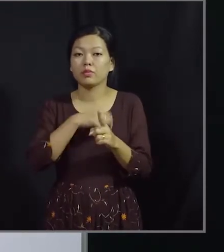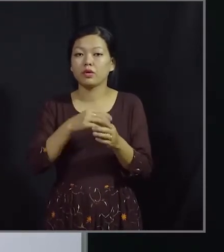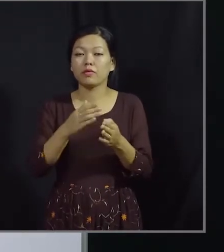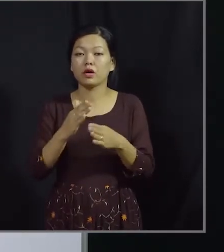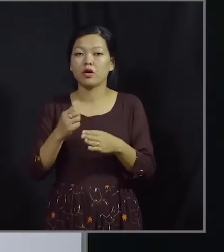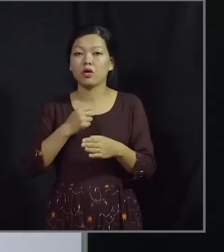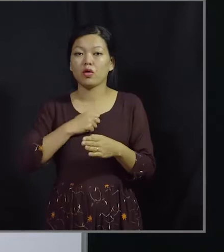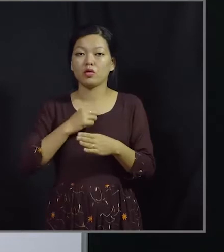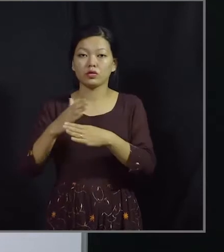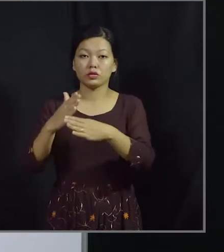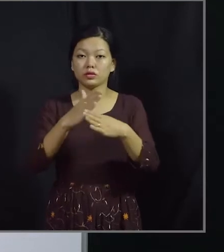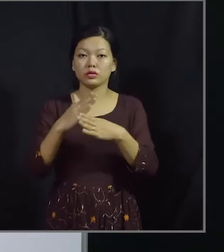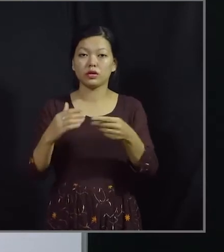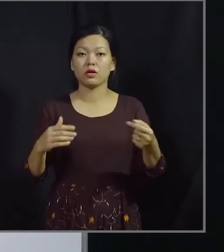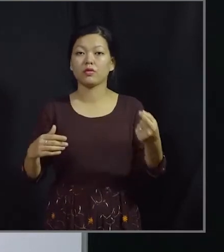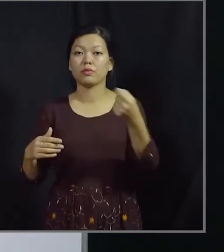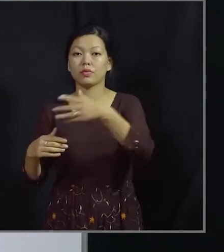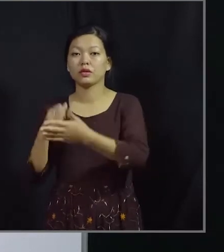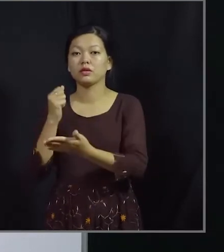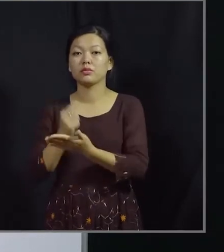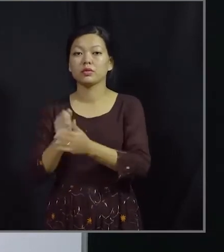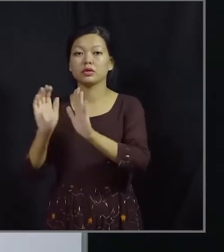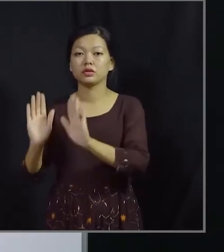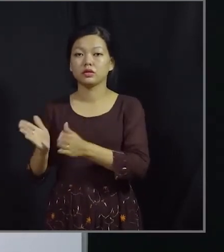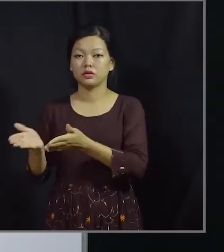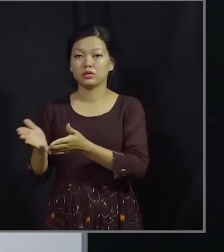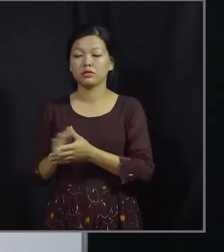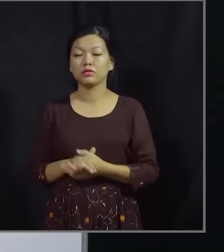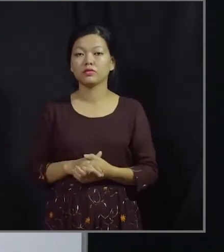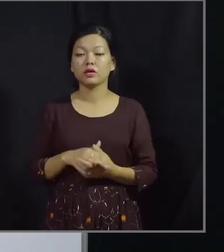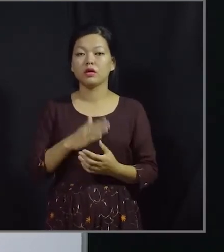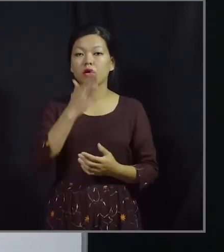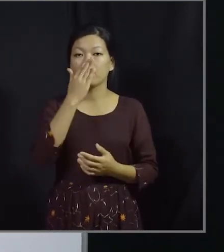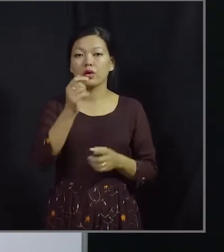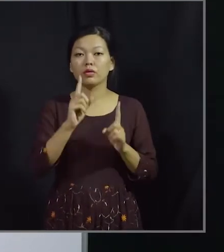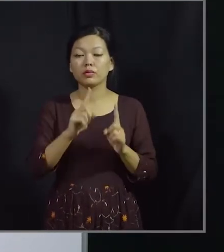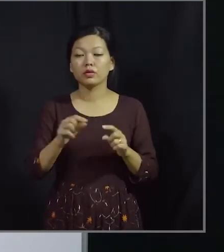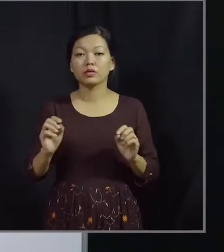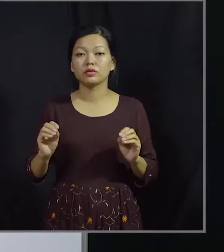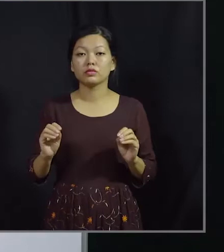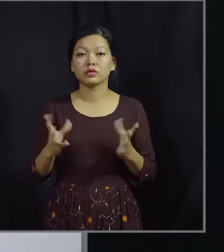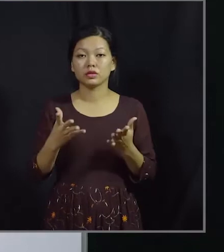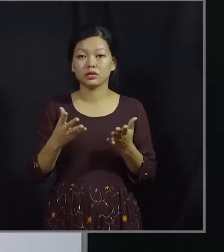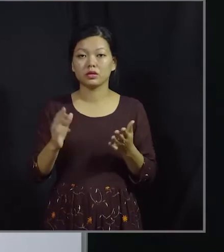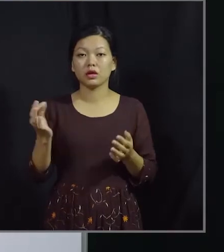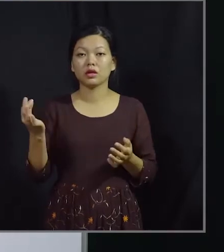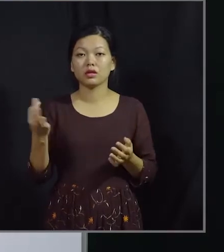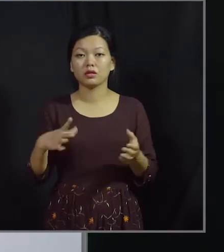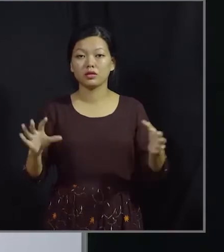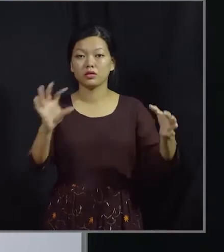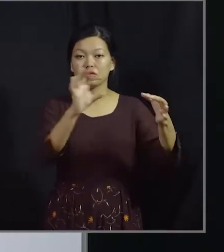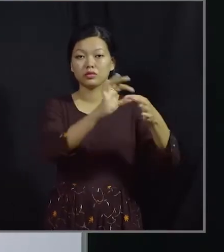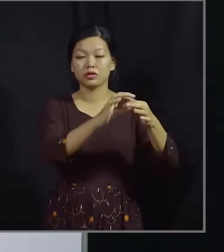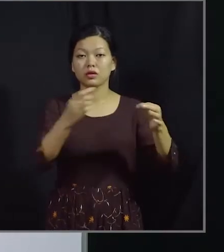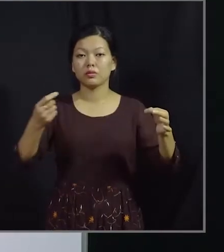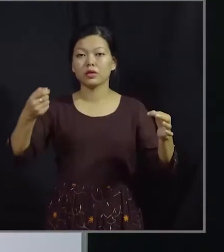the profits or losses incurred must be earned or suffered when he was existing in